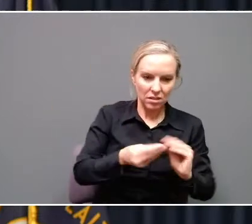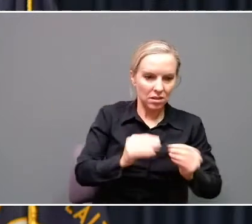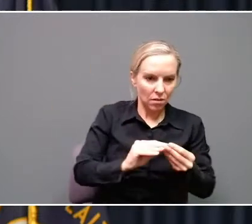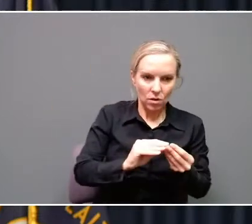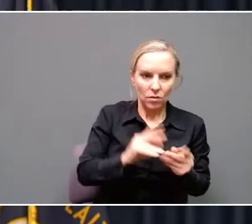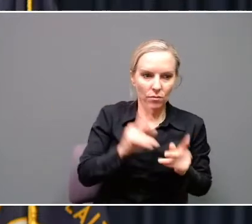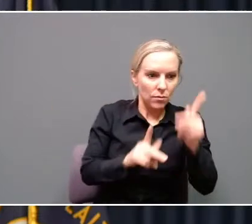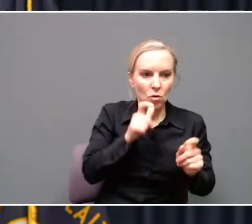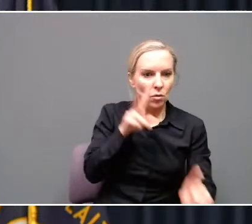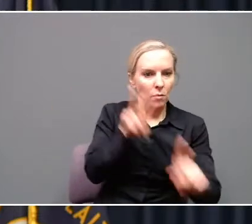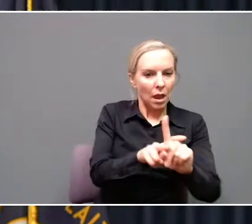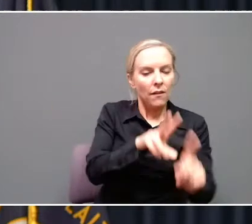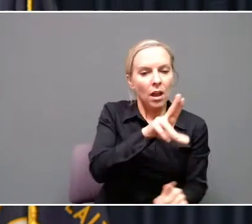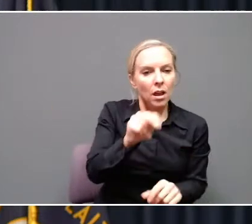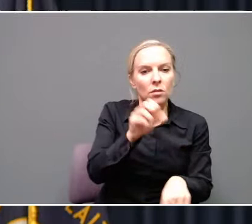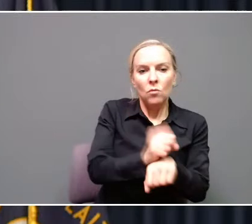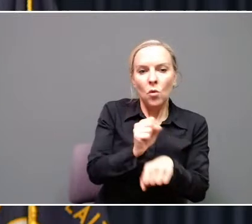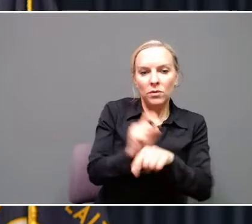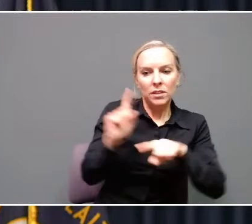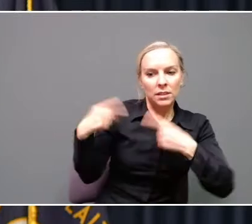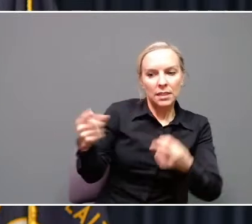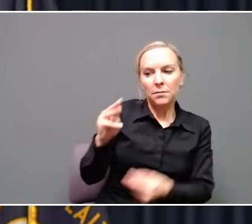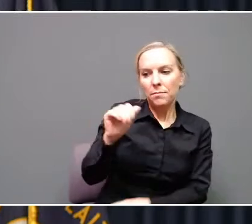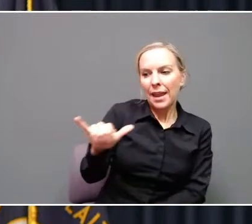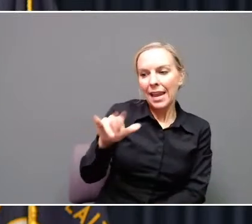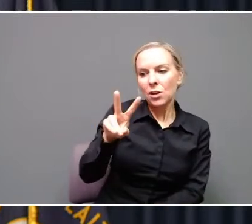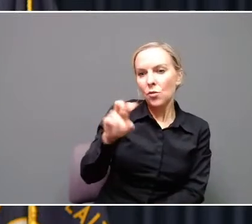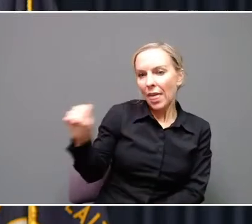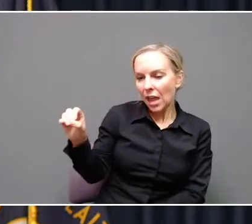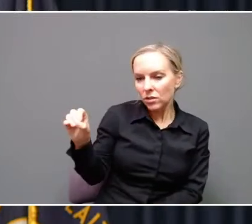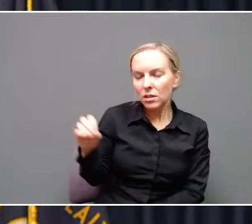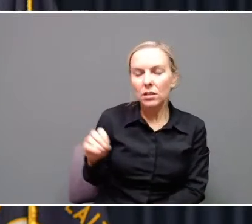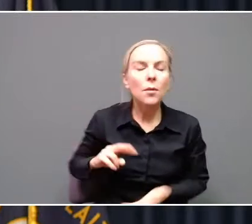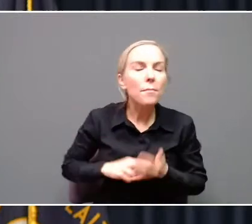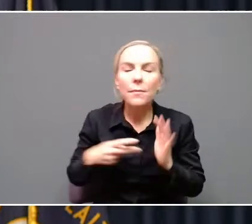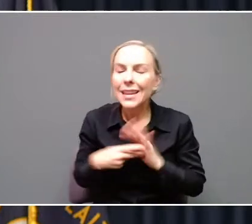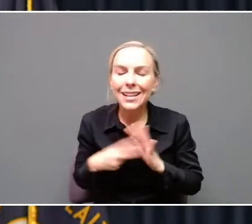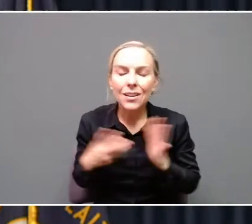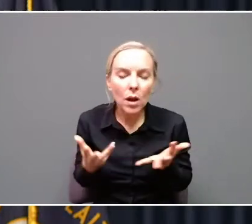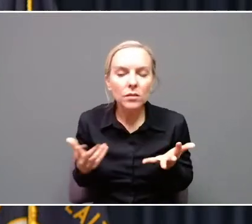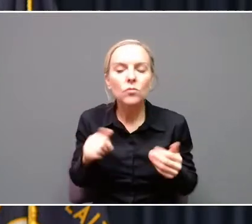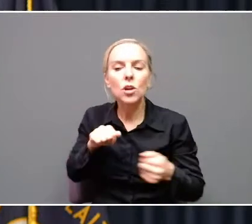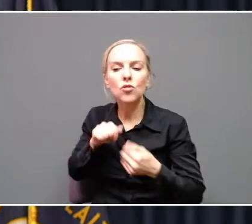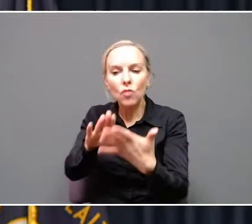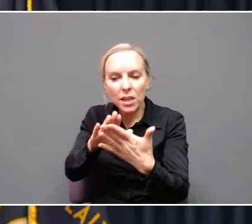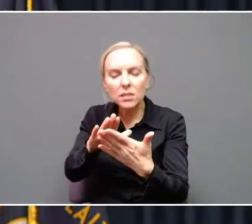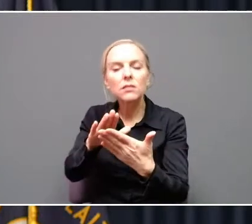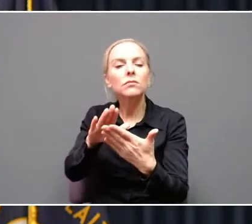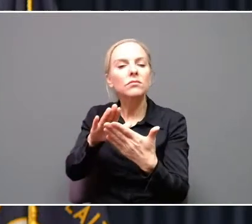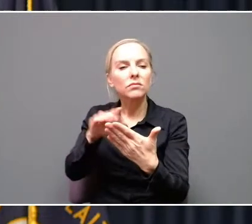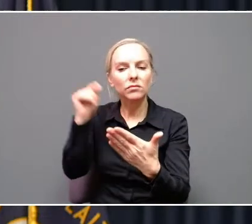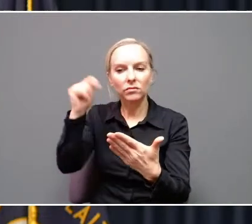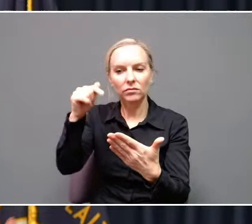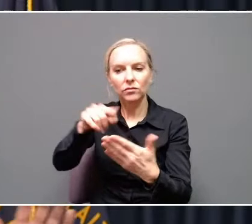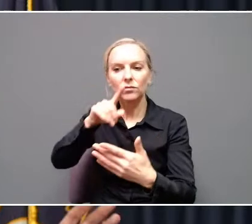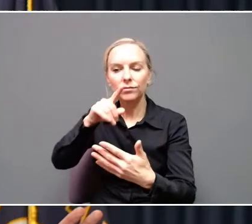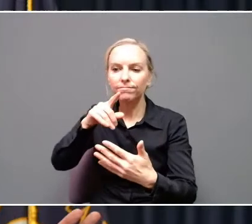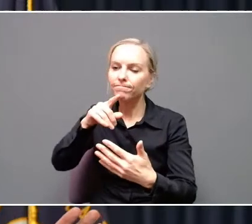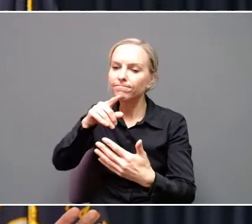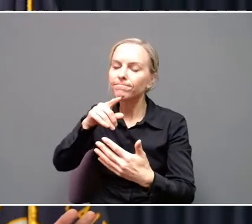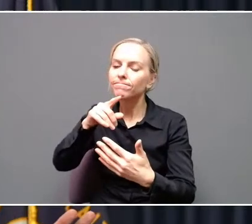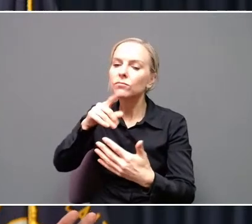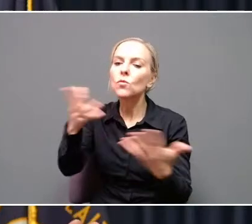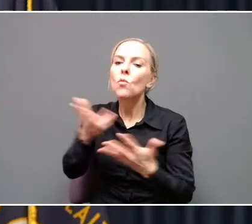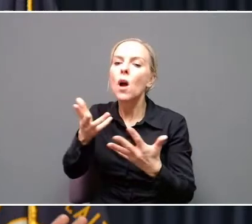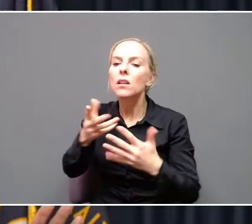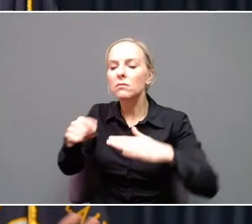of 2000. What that means is that we've got to address the true root causes that we're seeing right now. One, admit